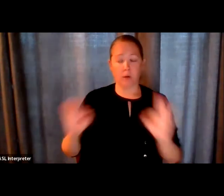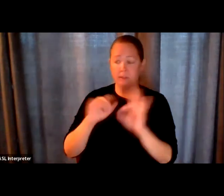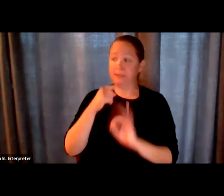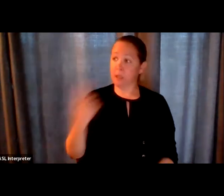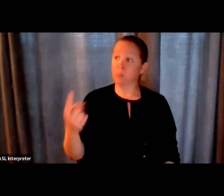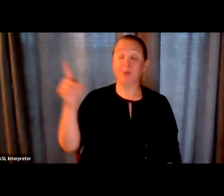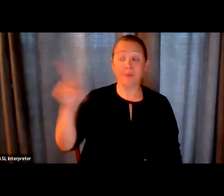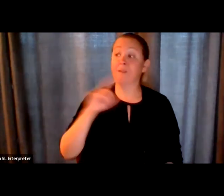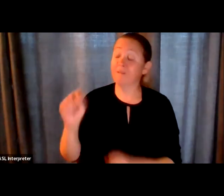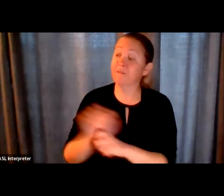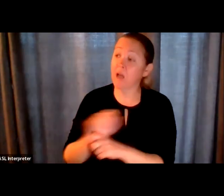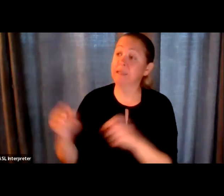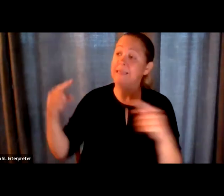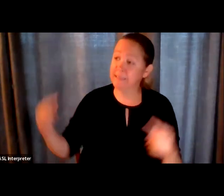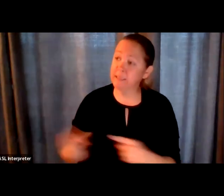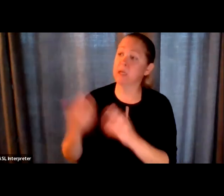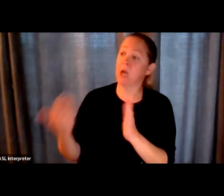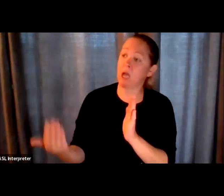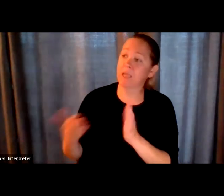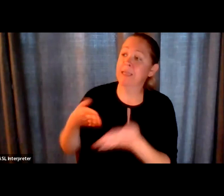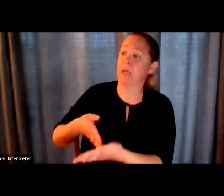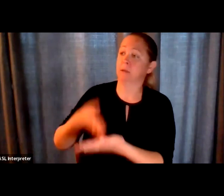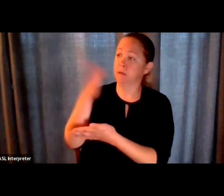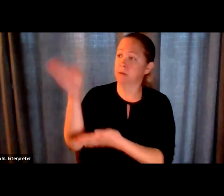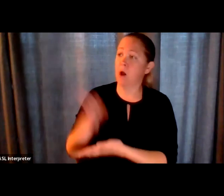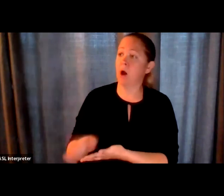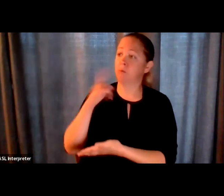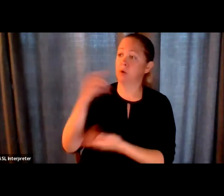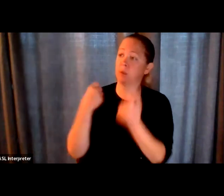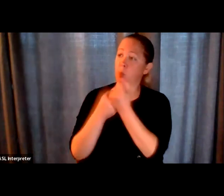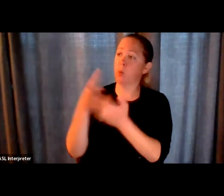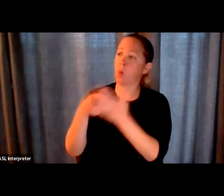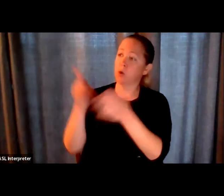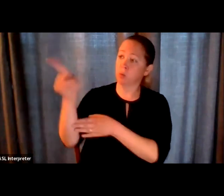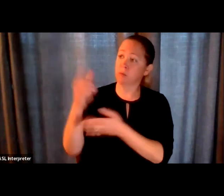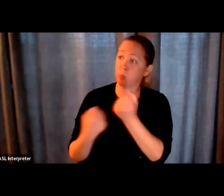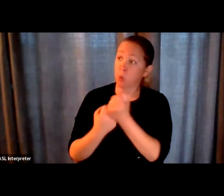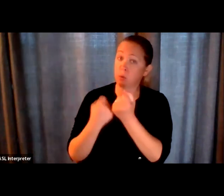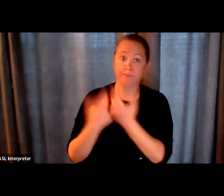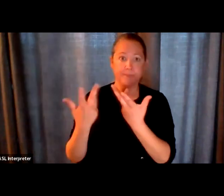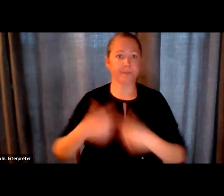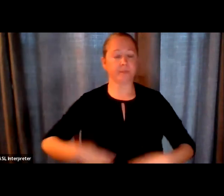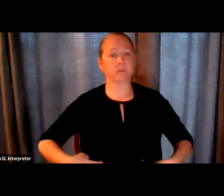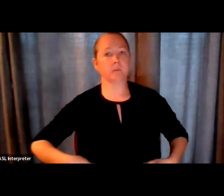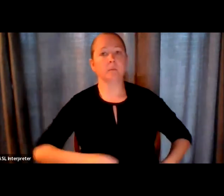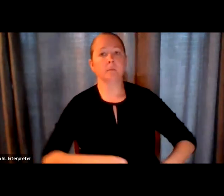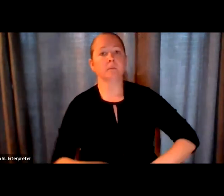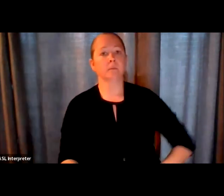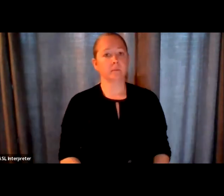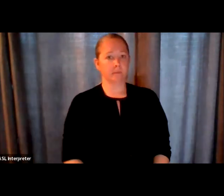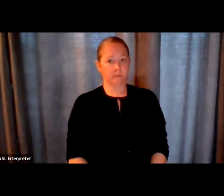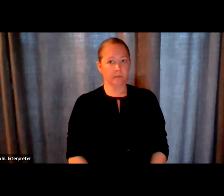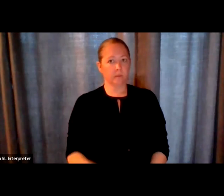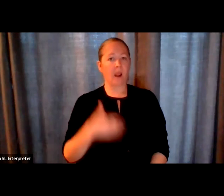are sinning against God by supporting what they're supporting. There's more detail about that, but yeah. And I know a